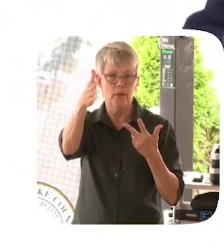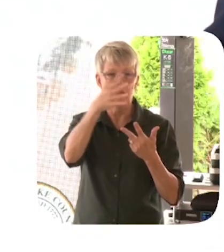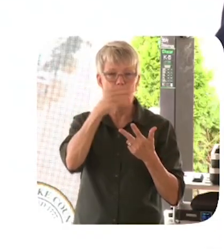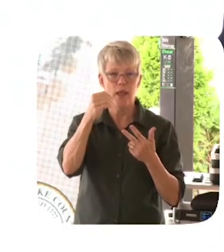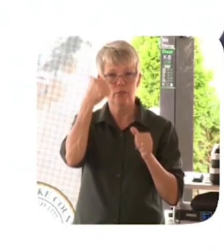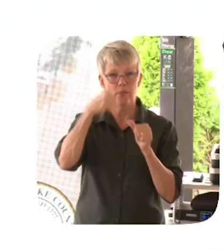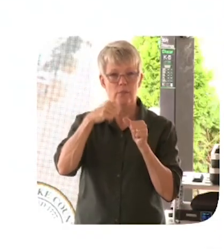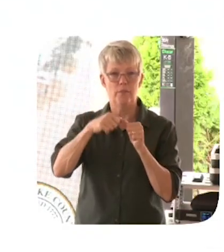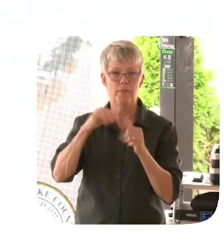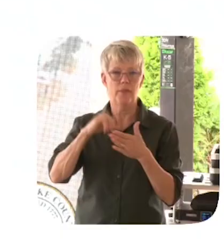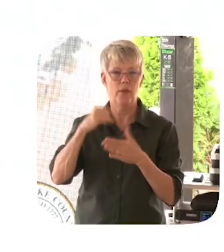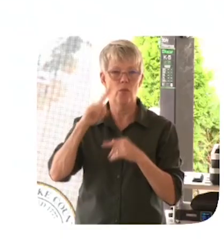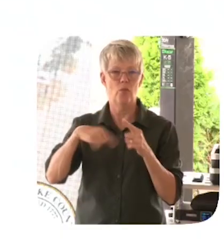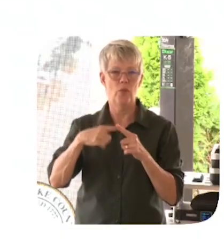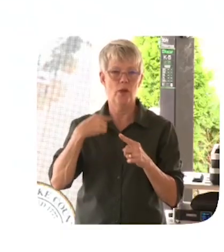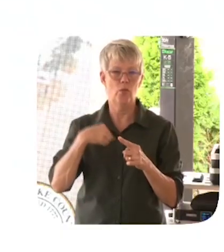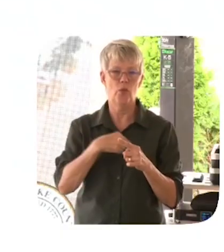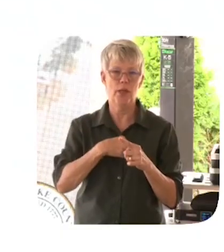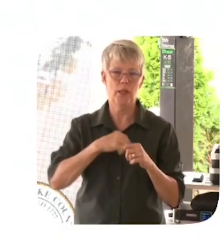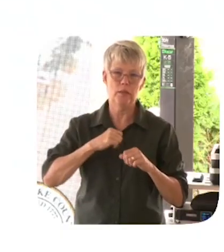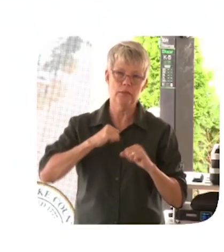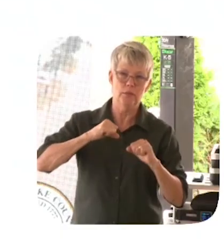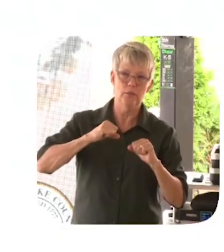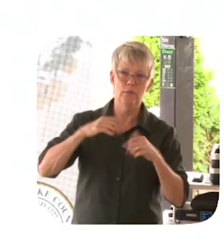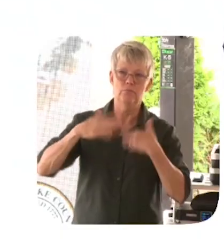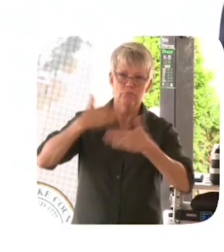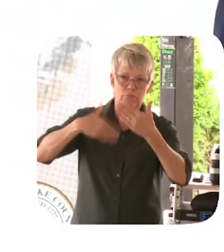that resilience is not the finish line.